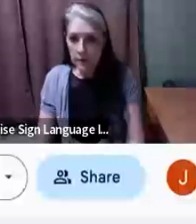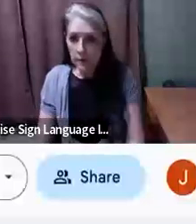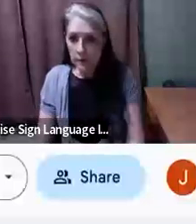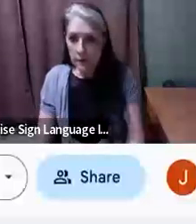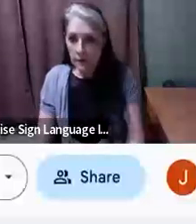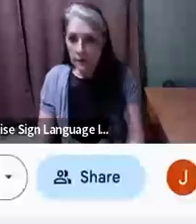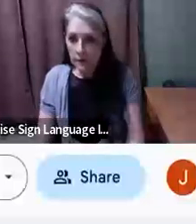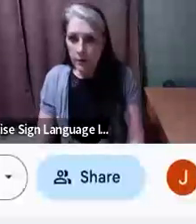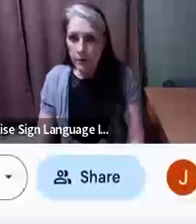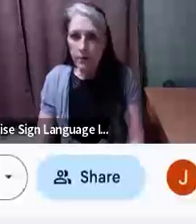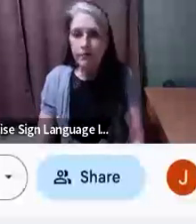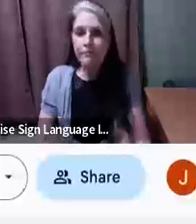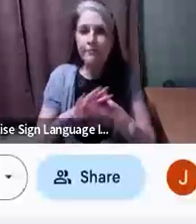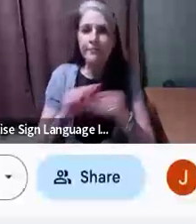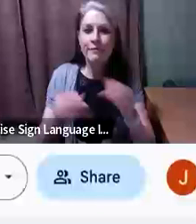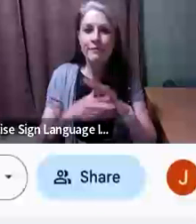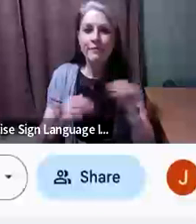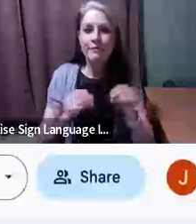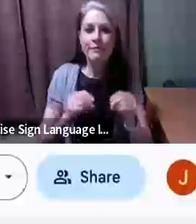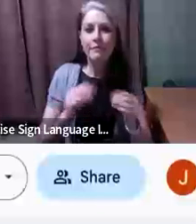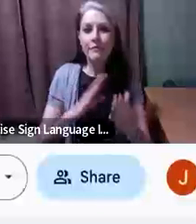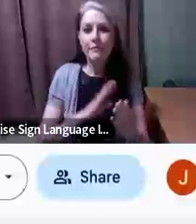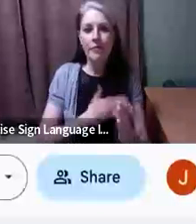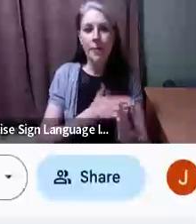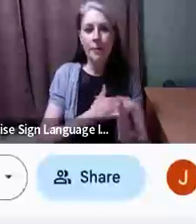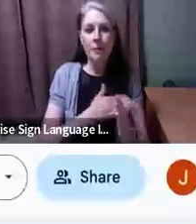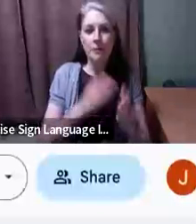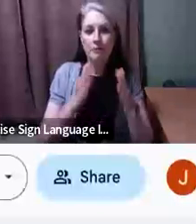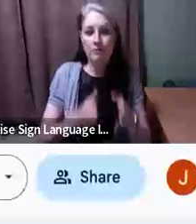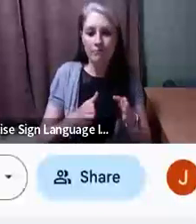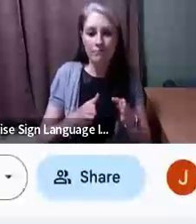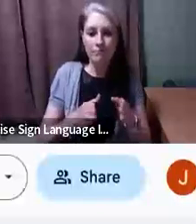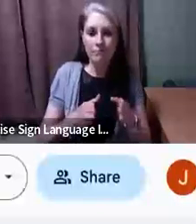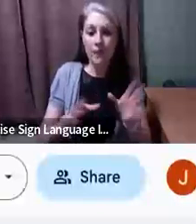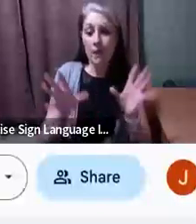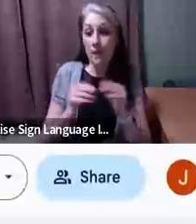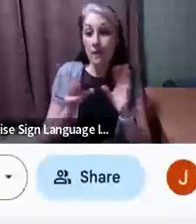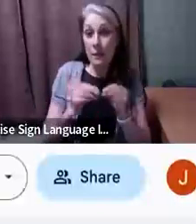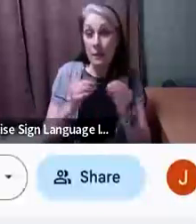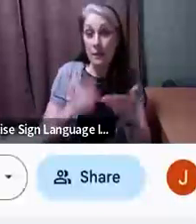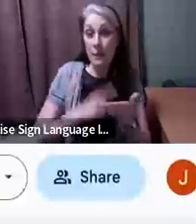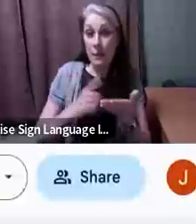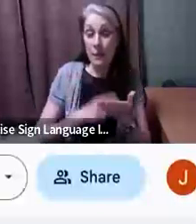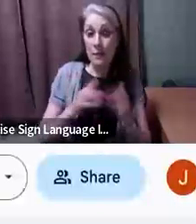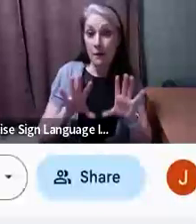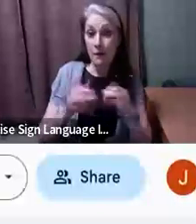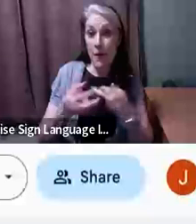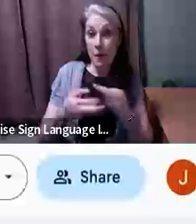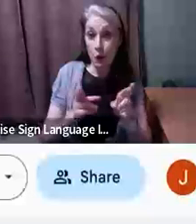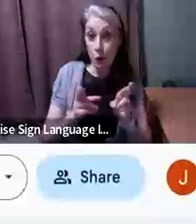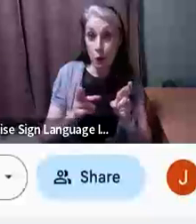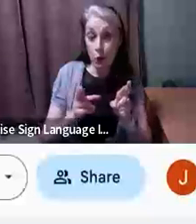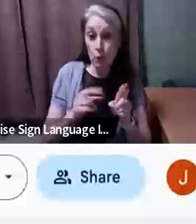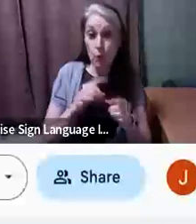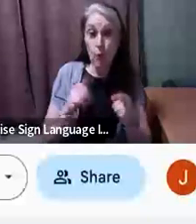I, as a storyteller and a musician, when I have done assemblies or sometimes been in a classroom when